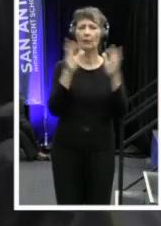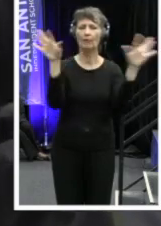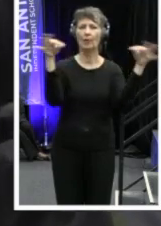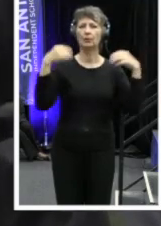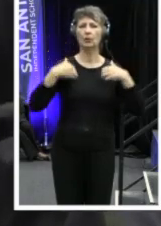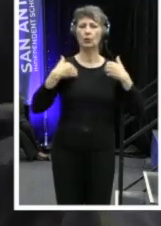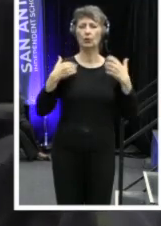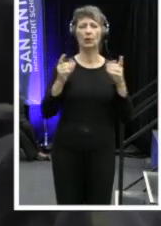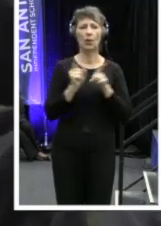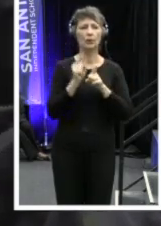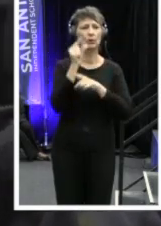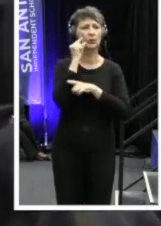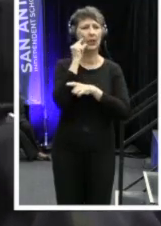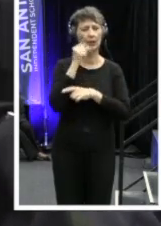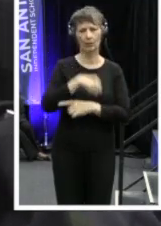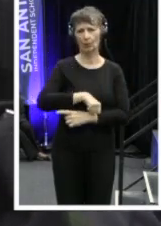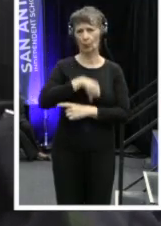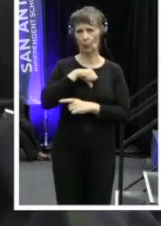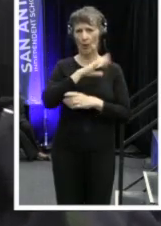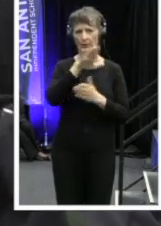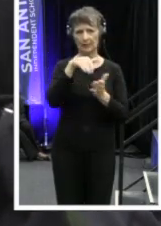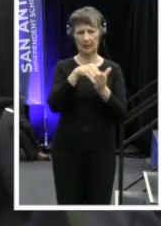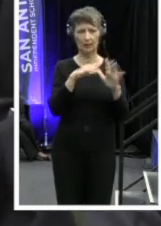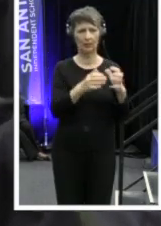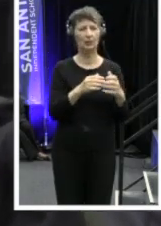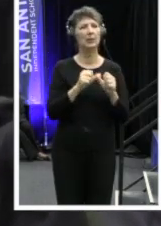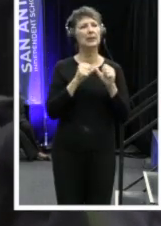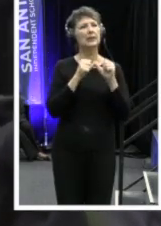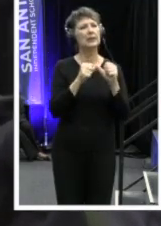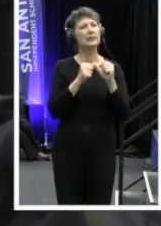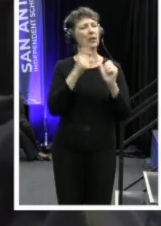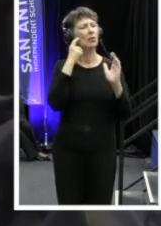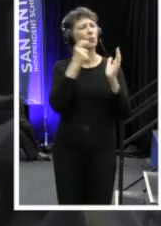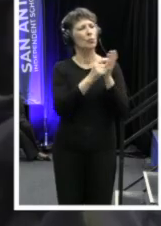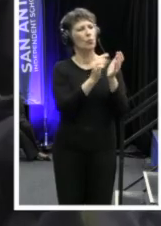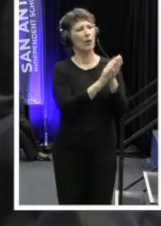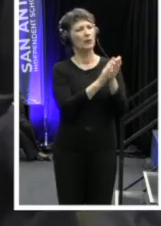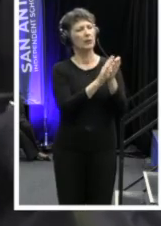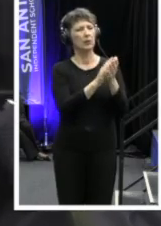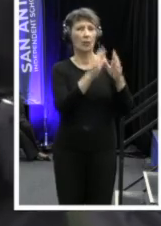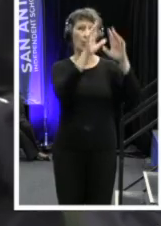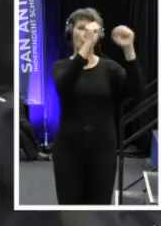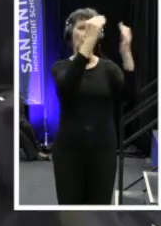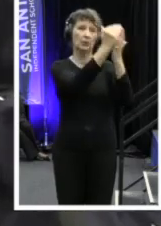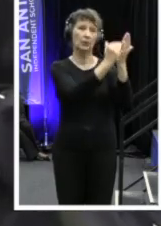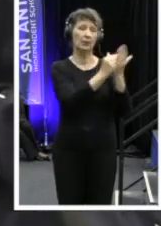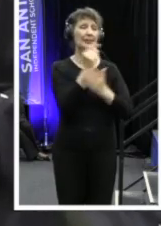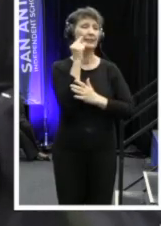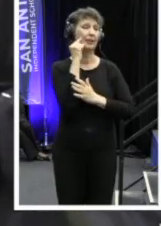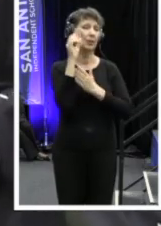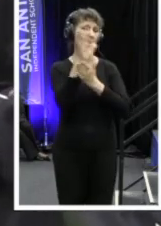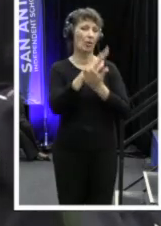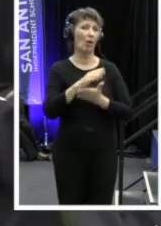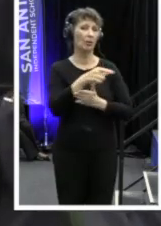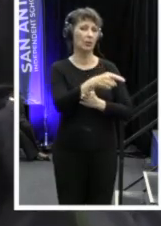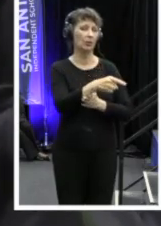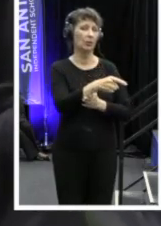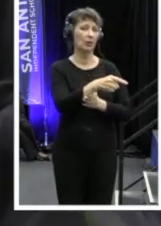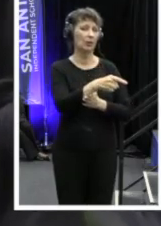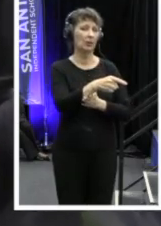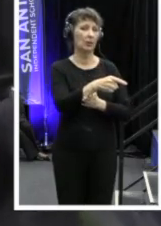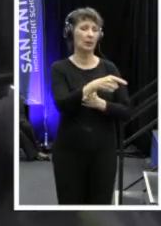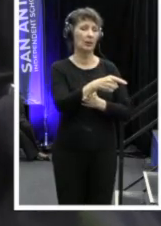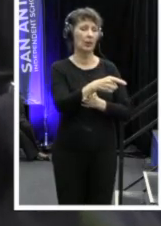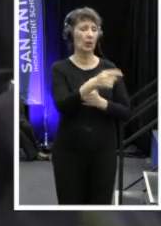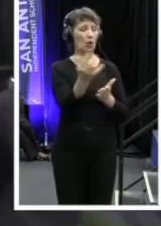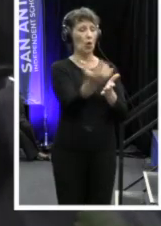and the San Antonio Pride Center. Consistently recognized on the president's list at San Antonio College, he